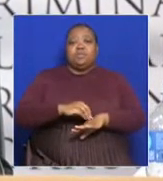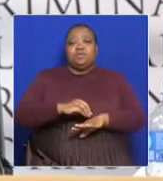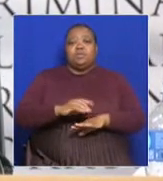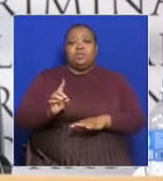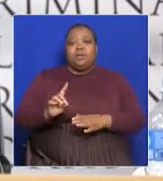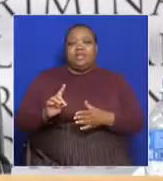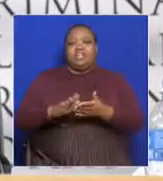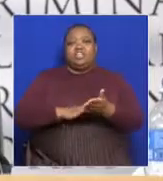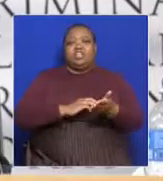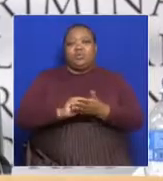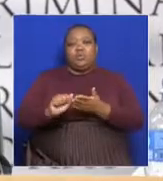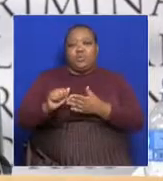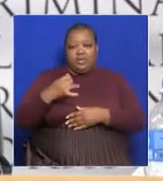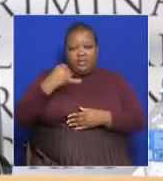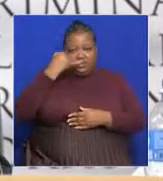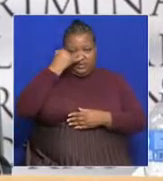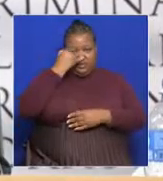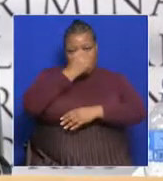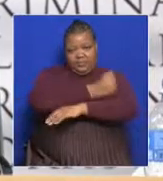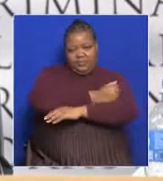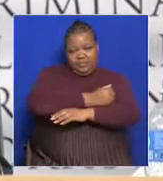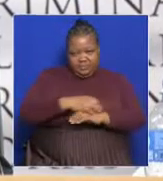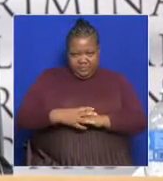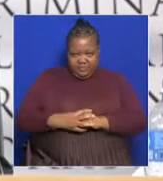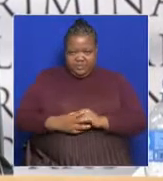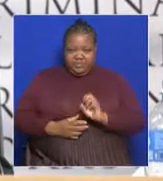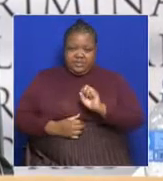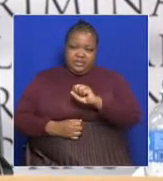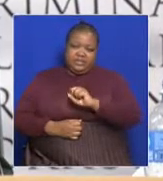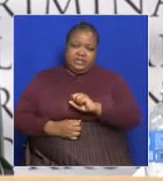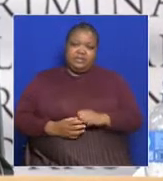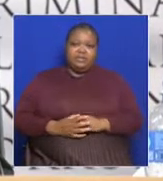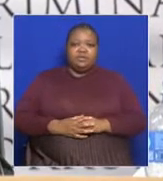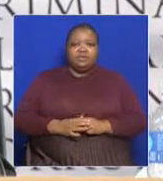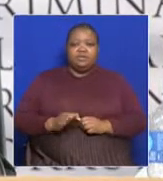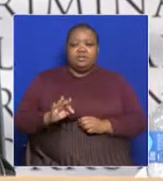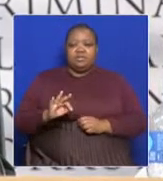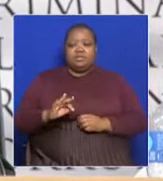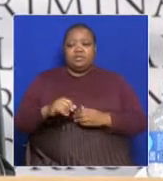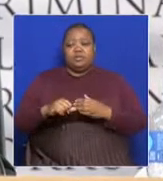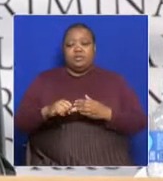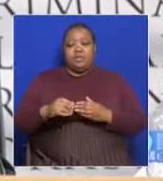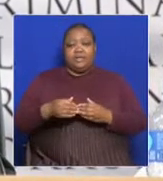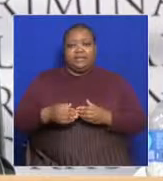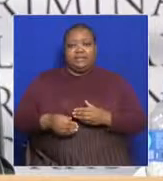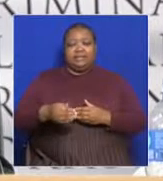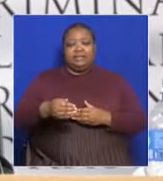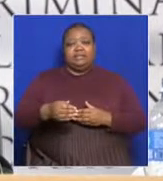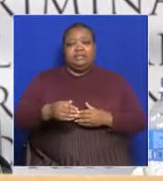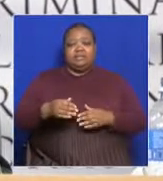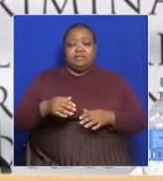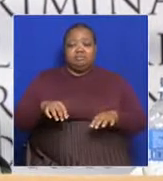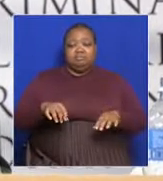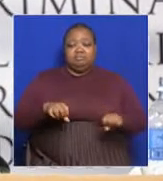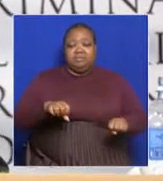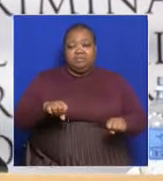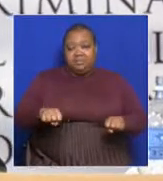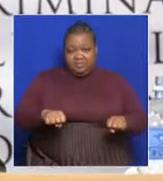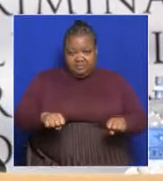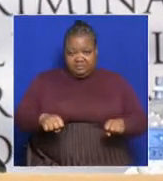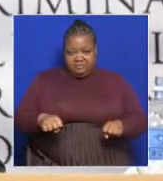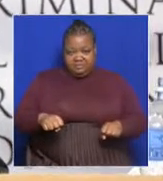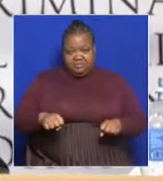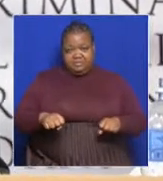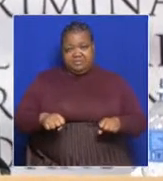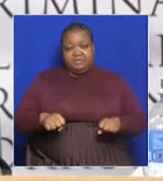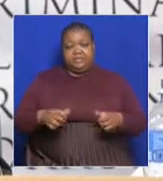Yes. Yes. And this was 3.5 months since their seizure. And the basis for